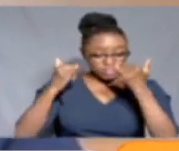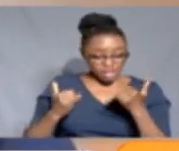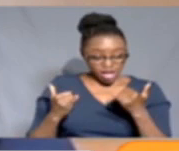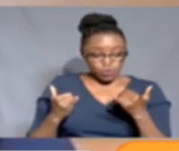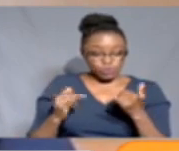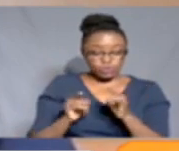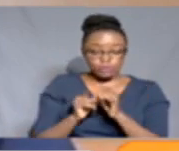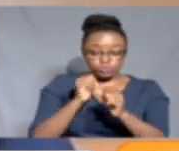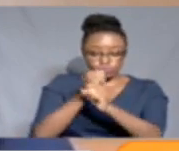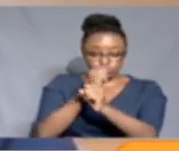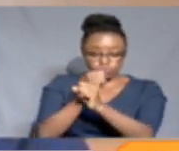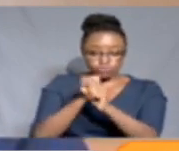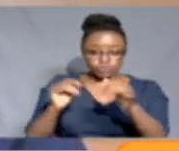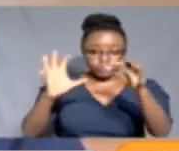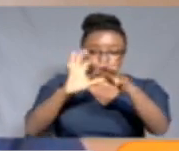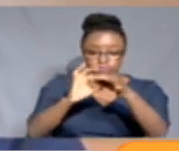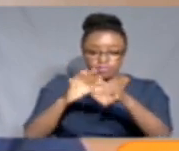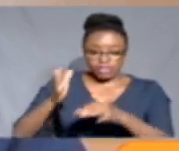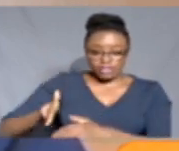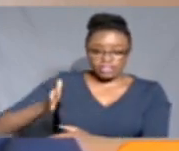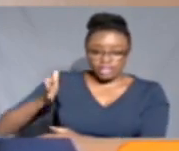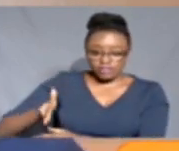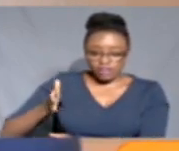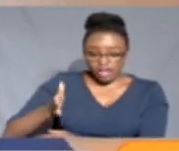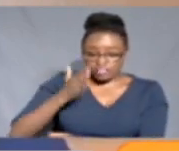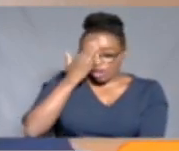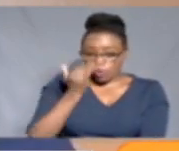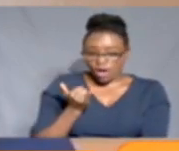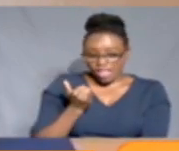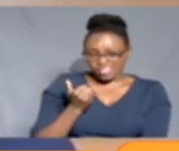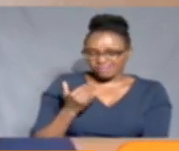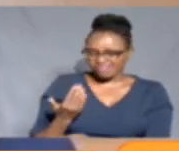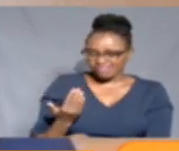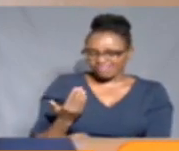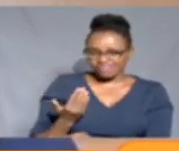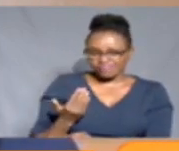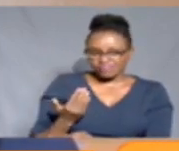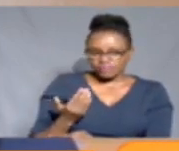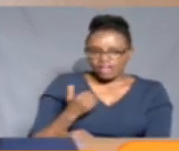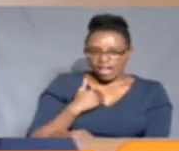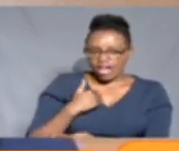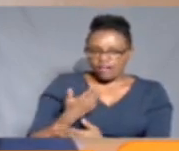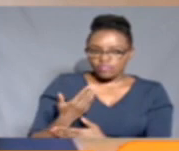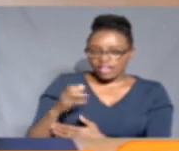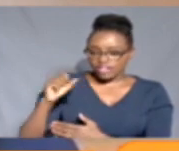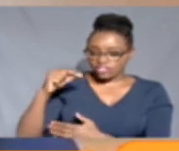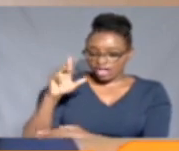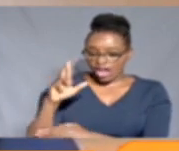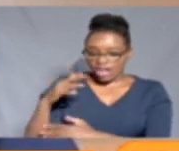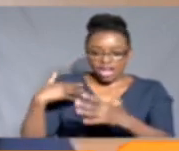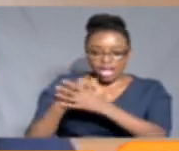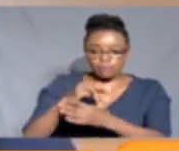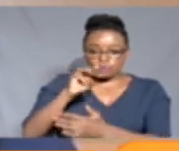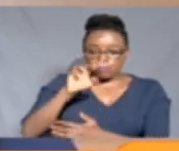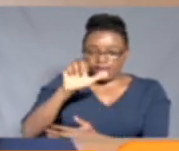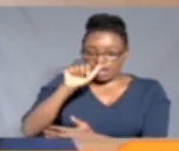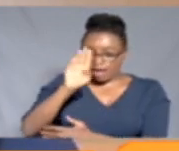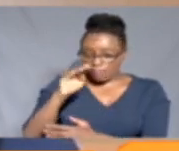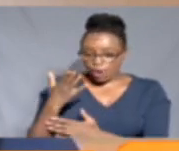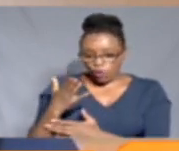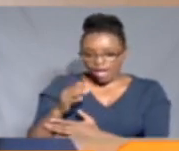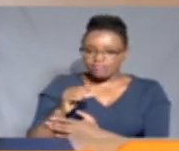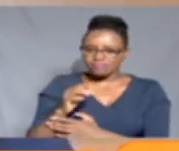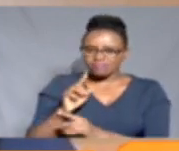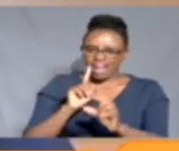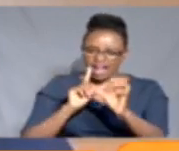do the connectivity in Naivasha. Because, my dear, we have the MGR going to all the way to Malaba, Kampala,